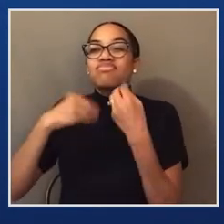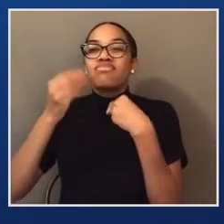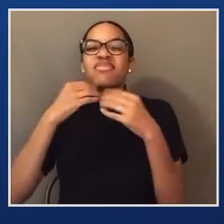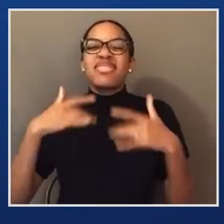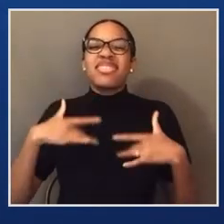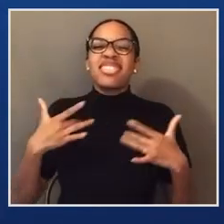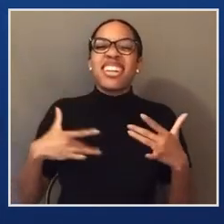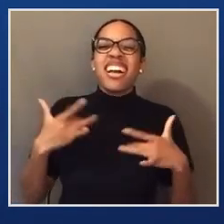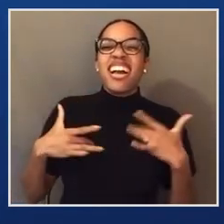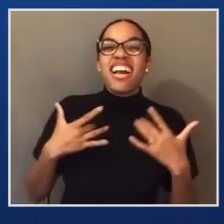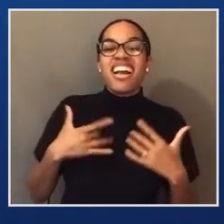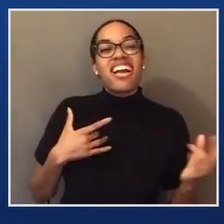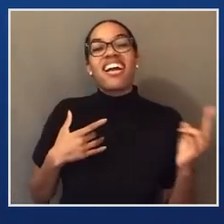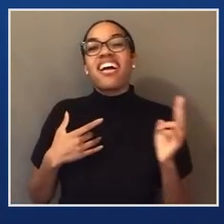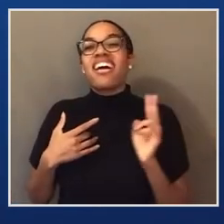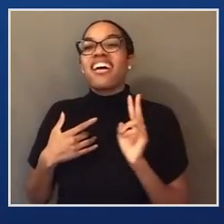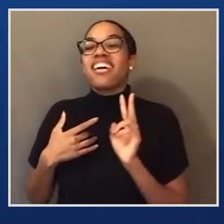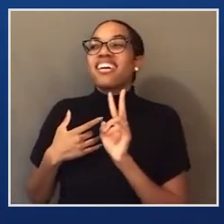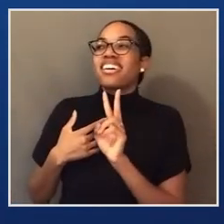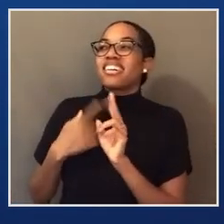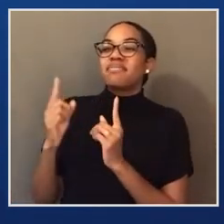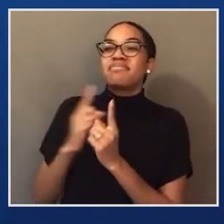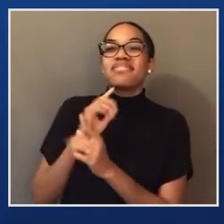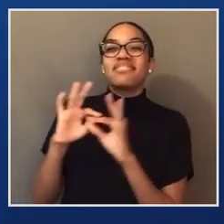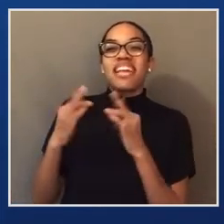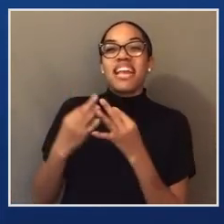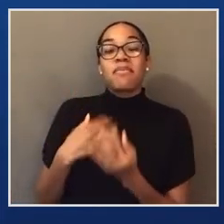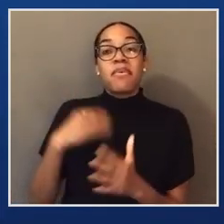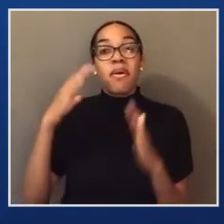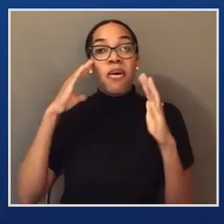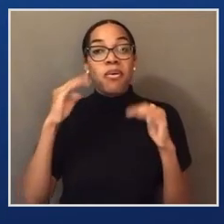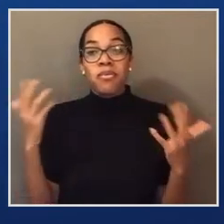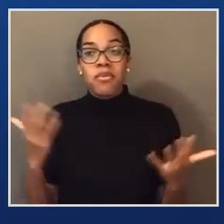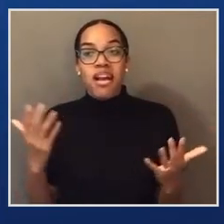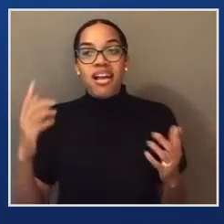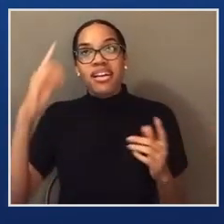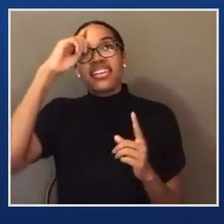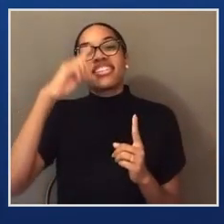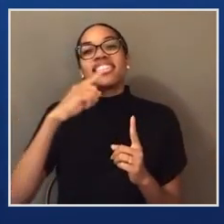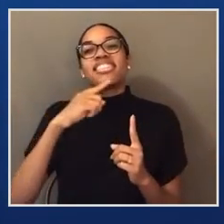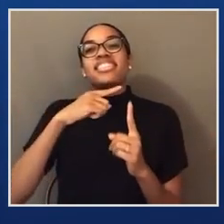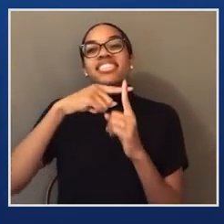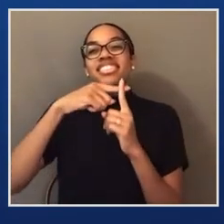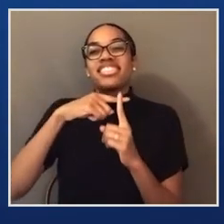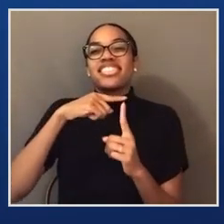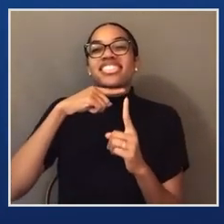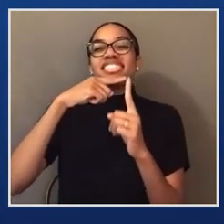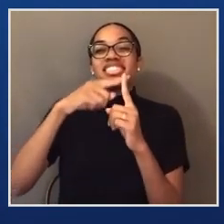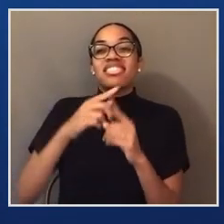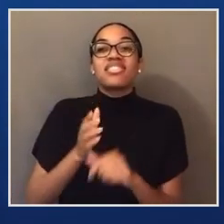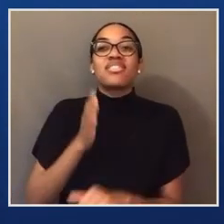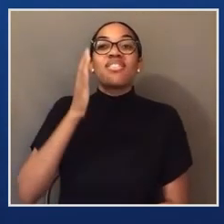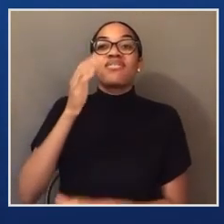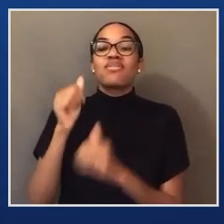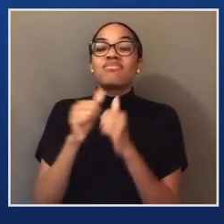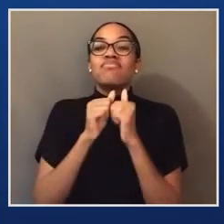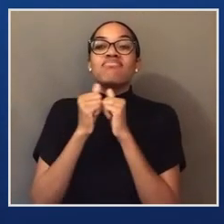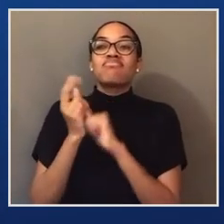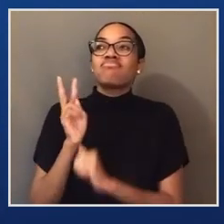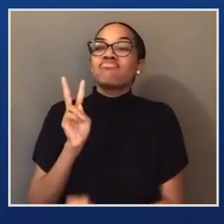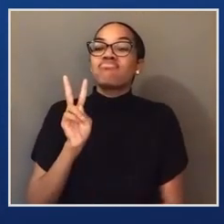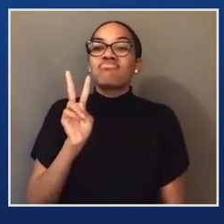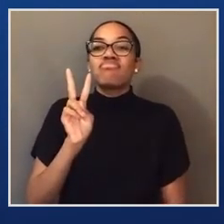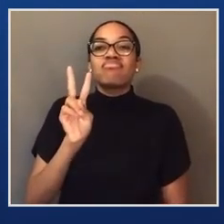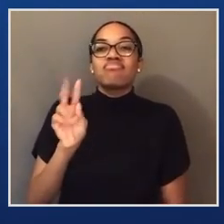should. Might not make good, but I'm hoping and I'm pushing for a better good day in the making, but you never stay.